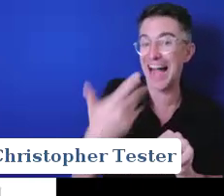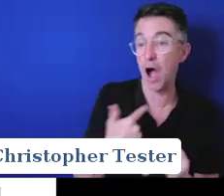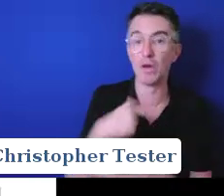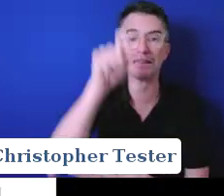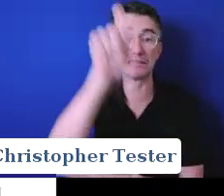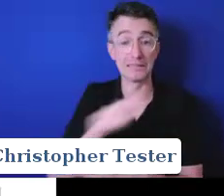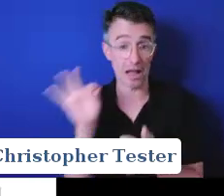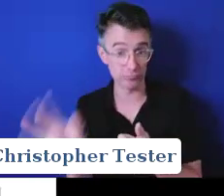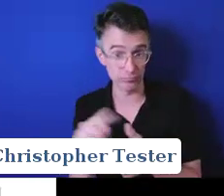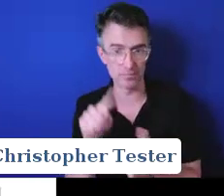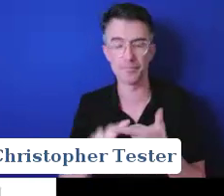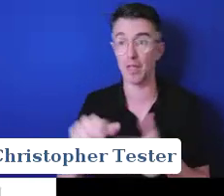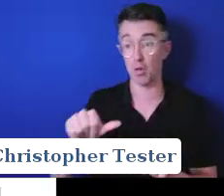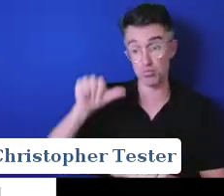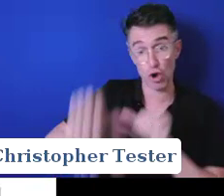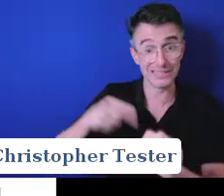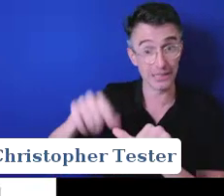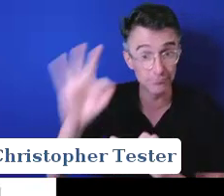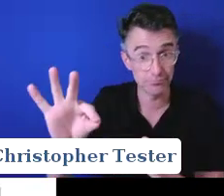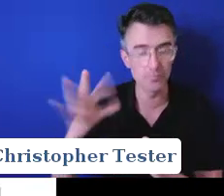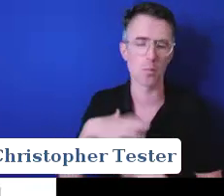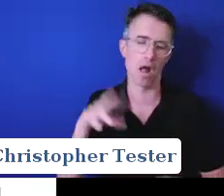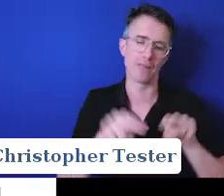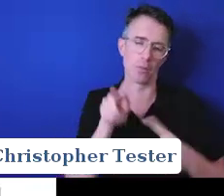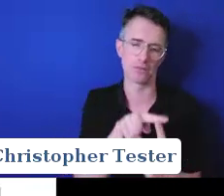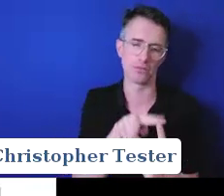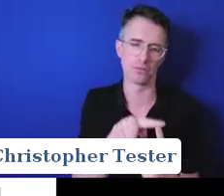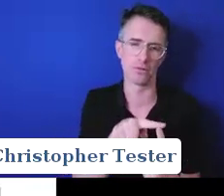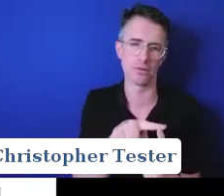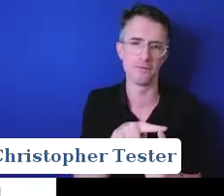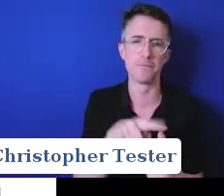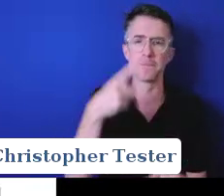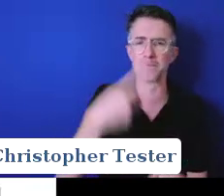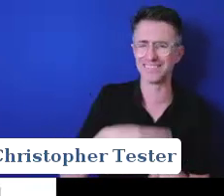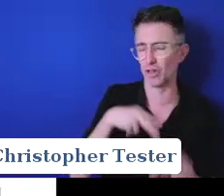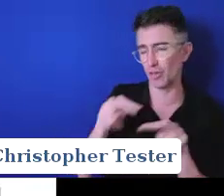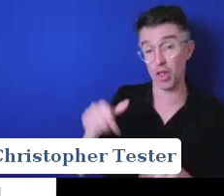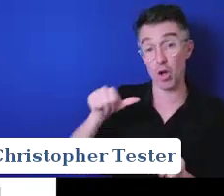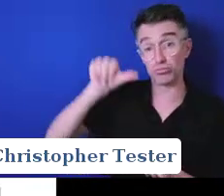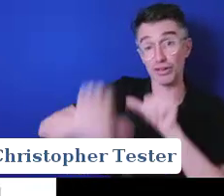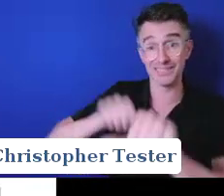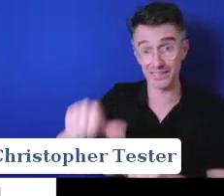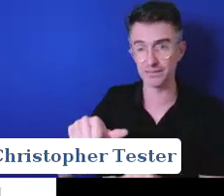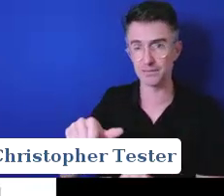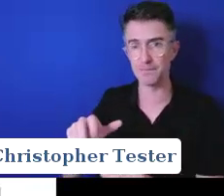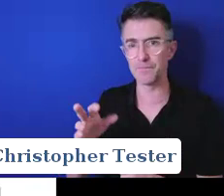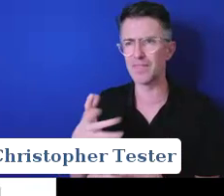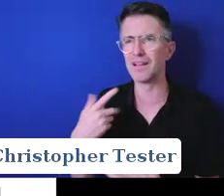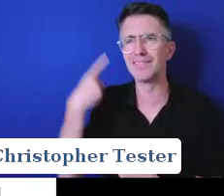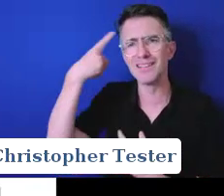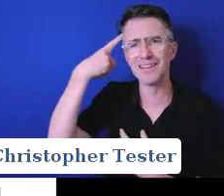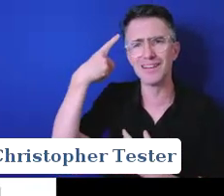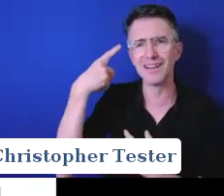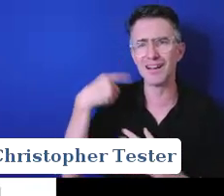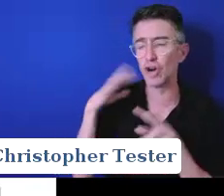to evaluate the impact of the mechanism on people with disabilities. And then it is also to assess